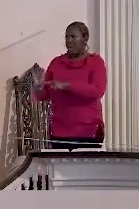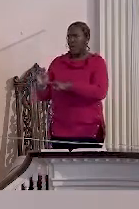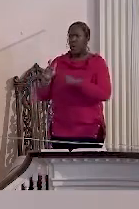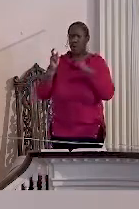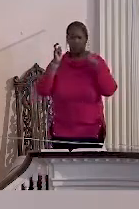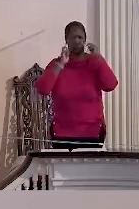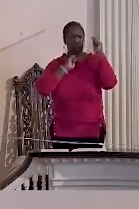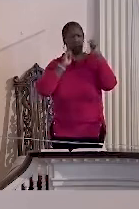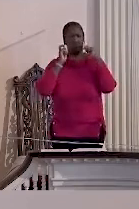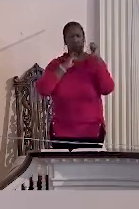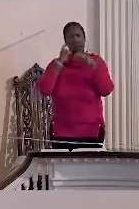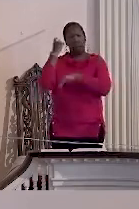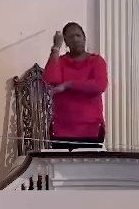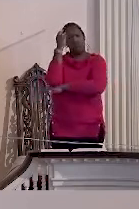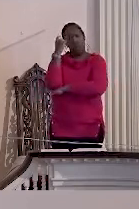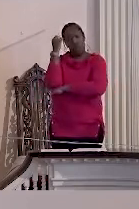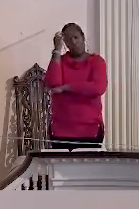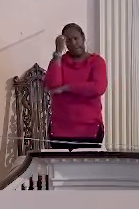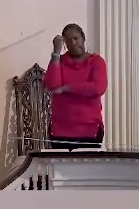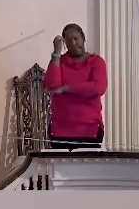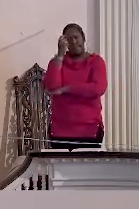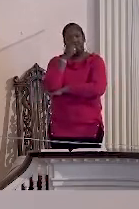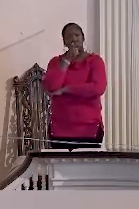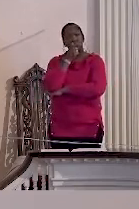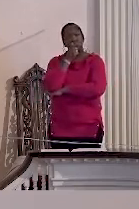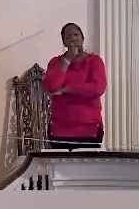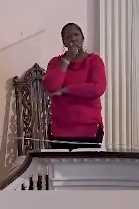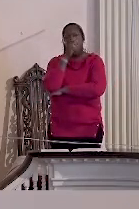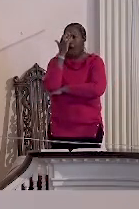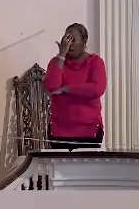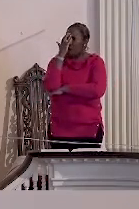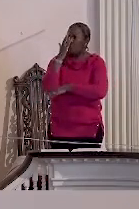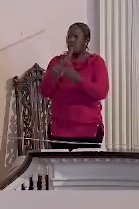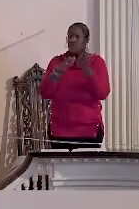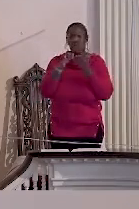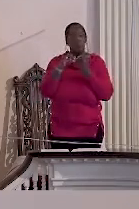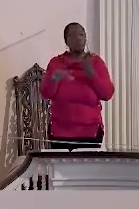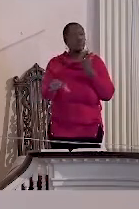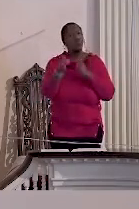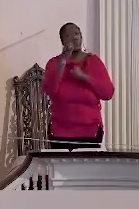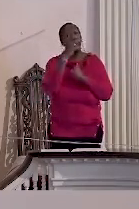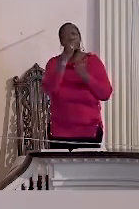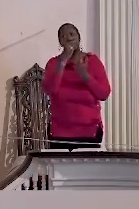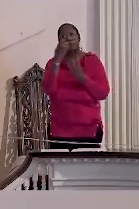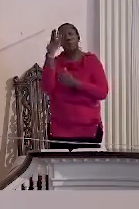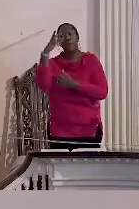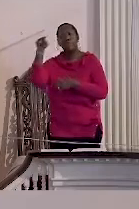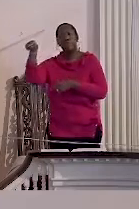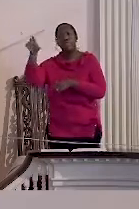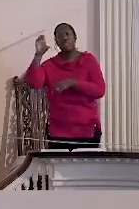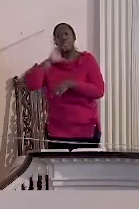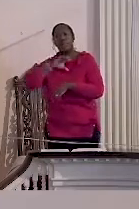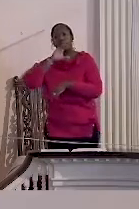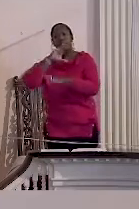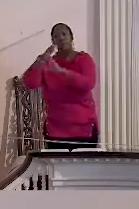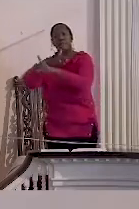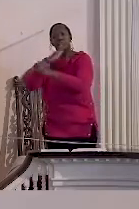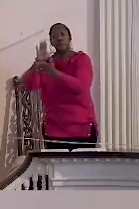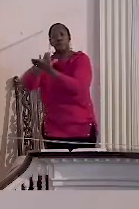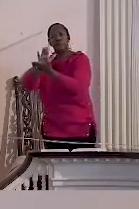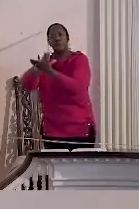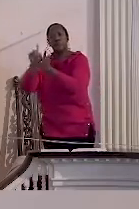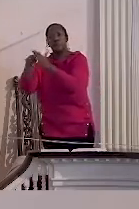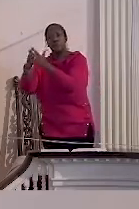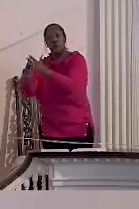he thought about it. He knew some students ate breakfast in the cafeteria before school started and also